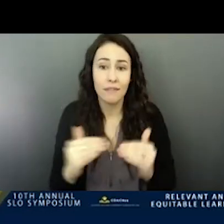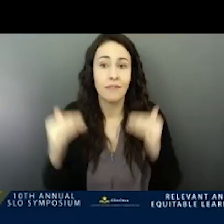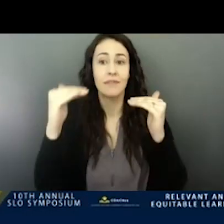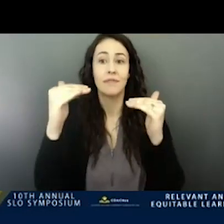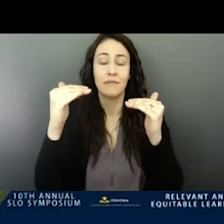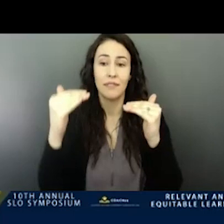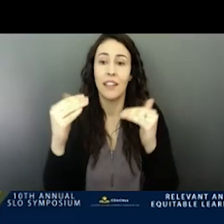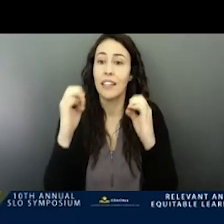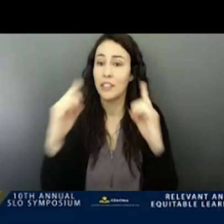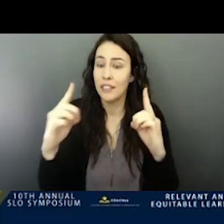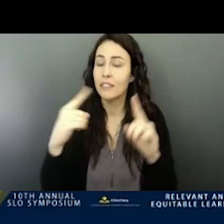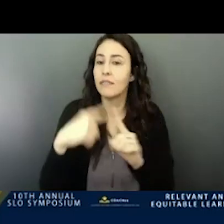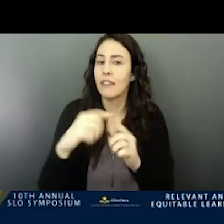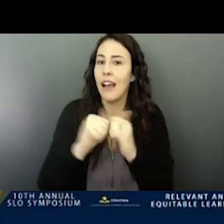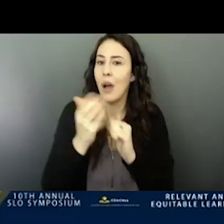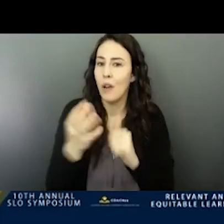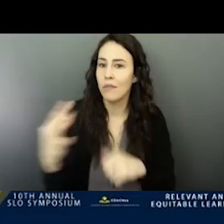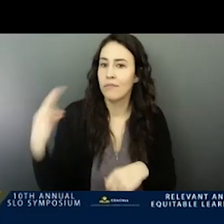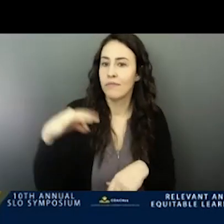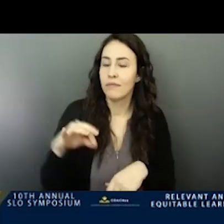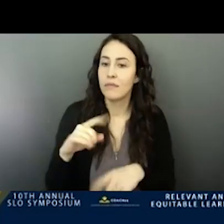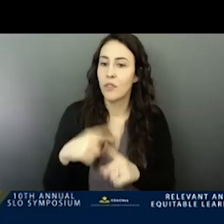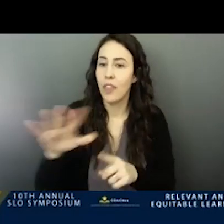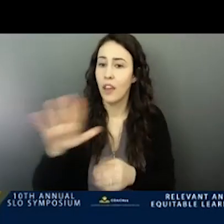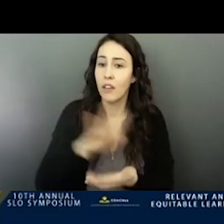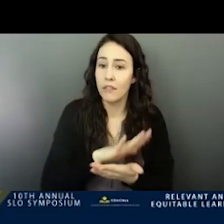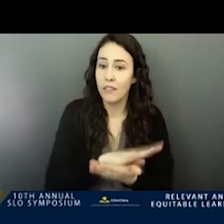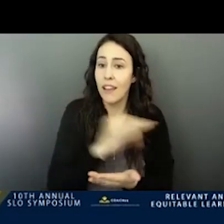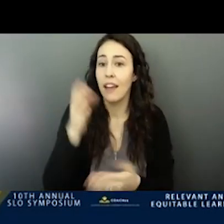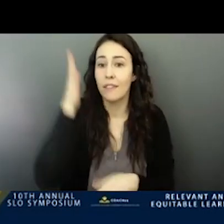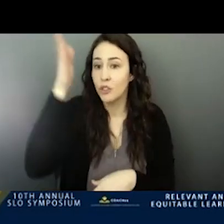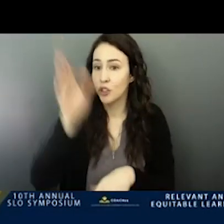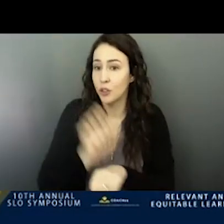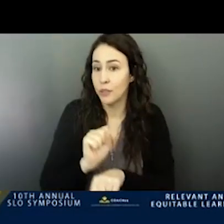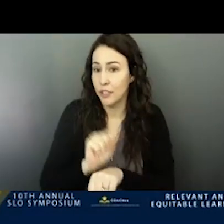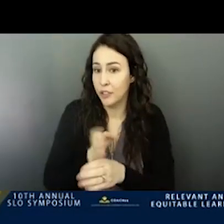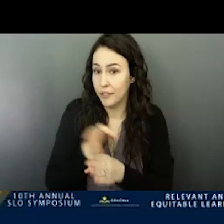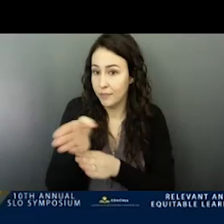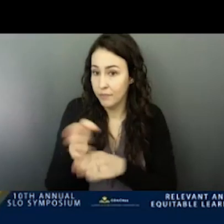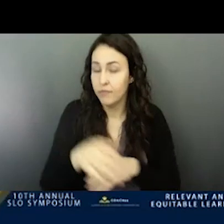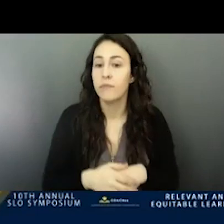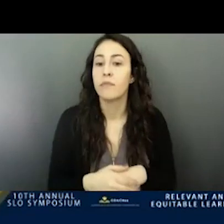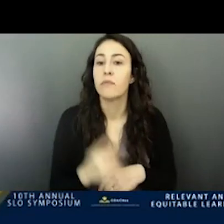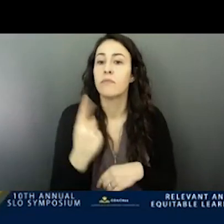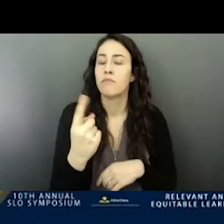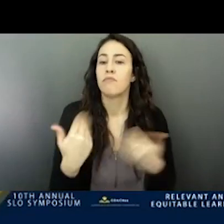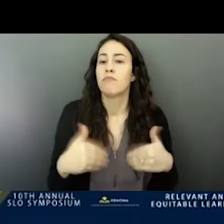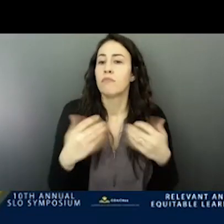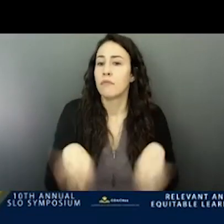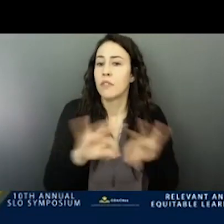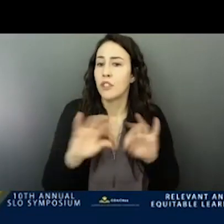benefit them in their academic endeavors and future careers. One of the key challenges we face is a